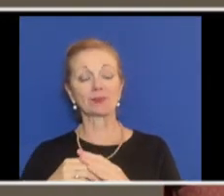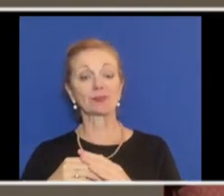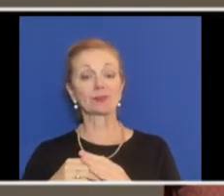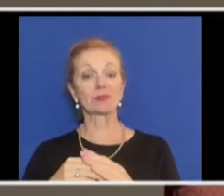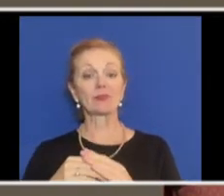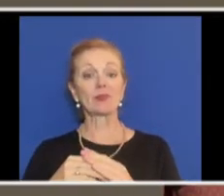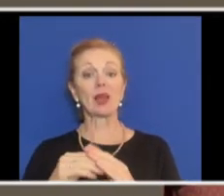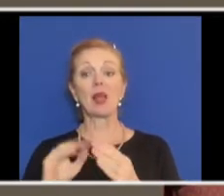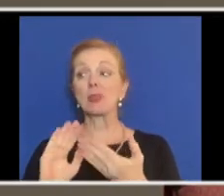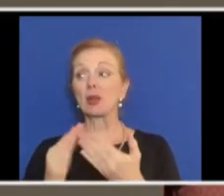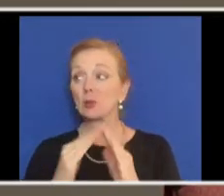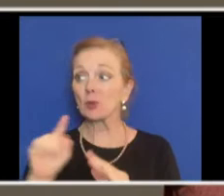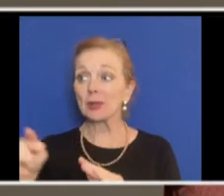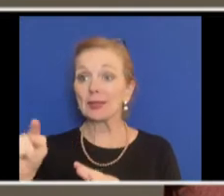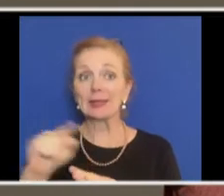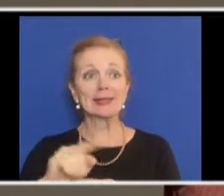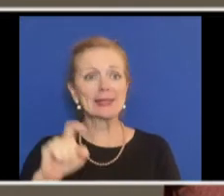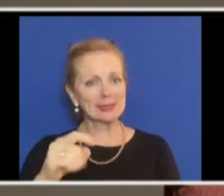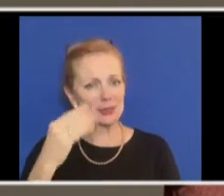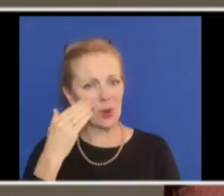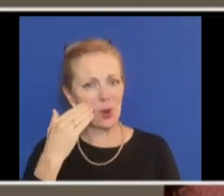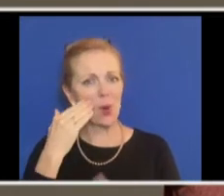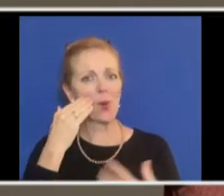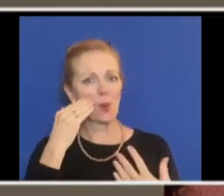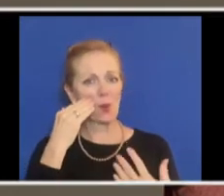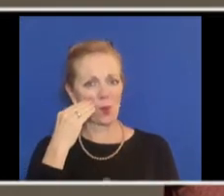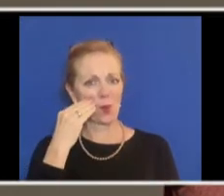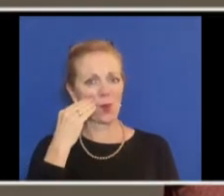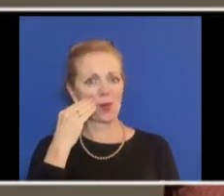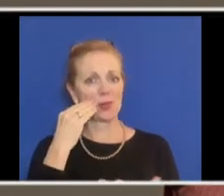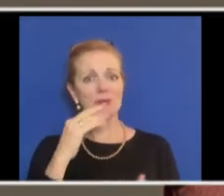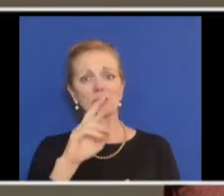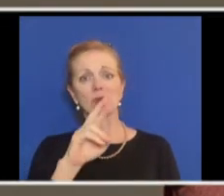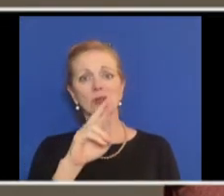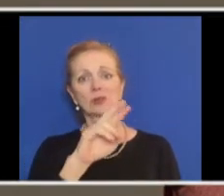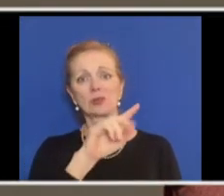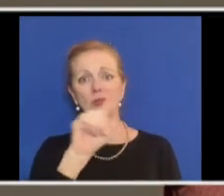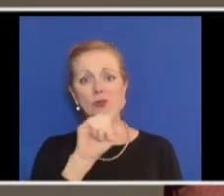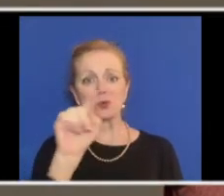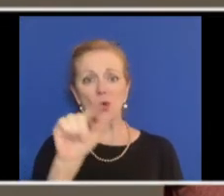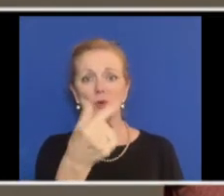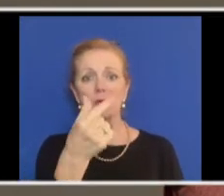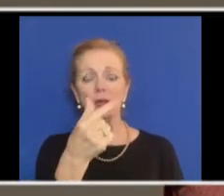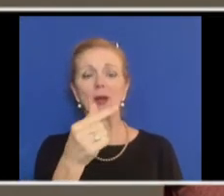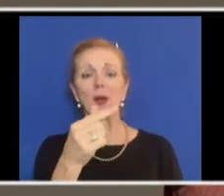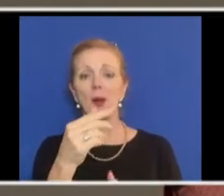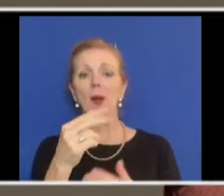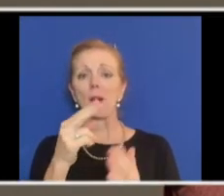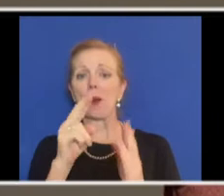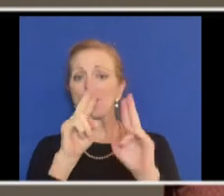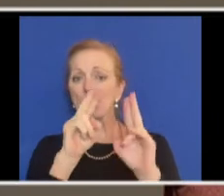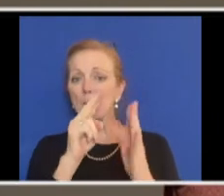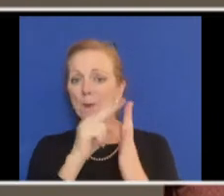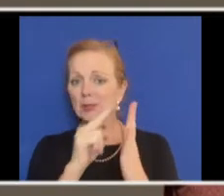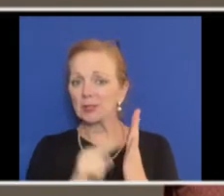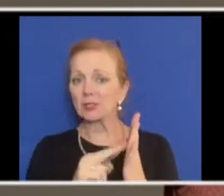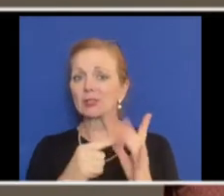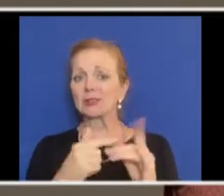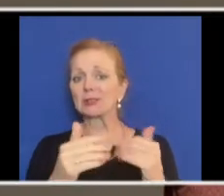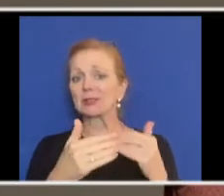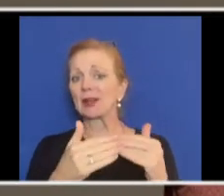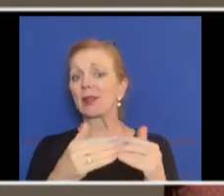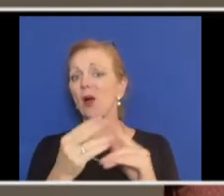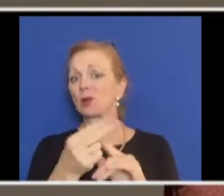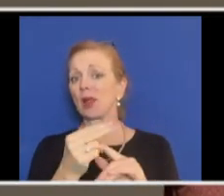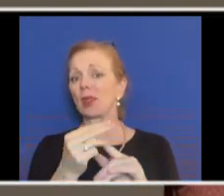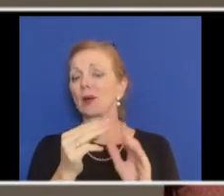needs to know that there is a rezoning petition at one of the the hotels or motels near the airport so